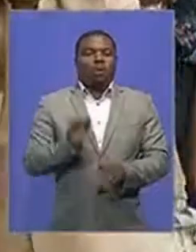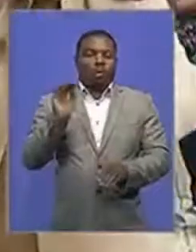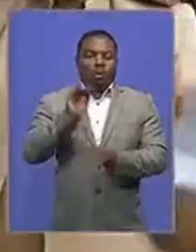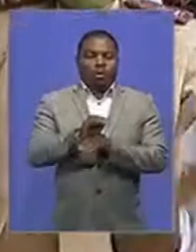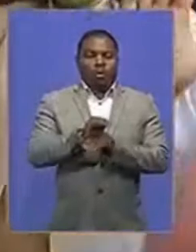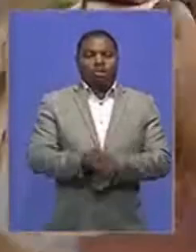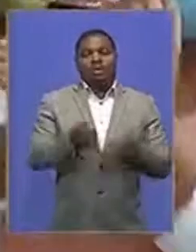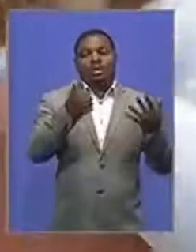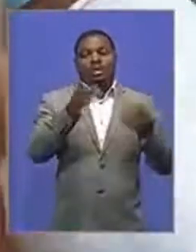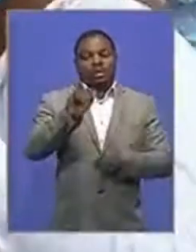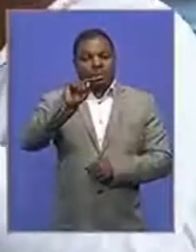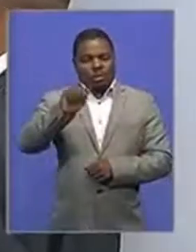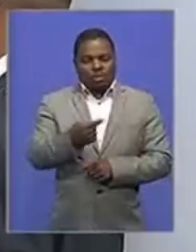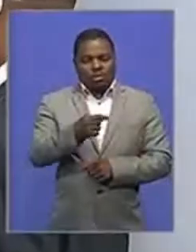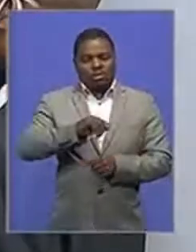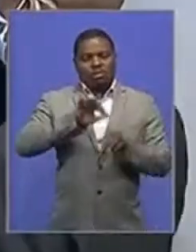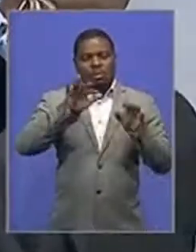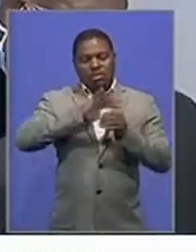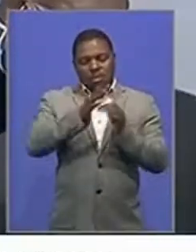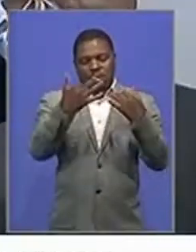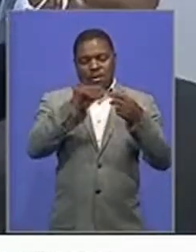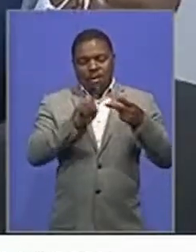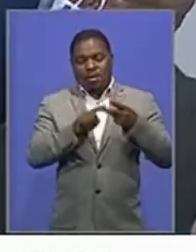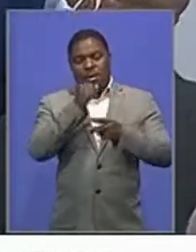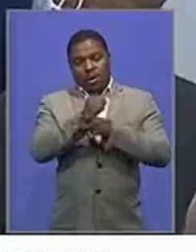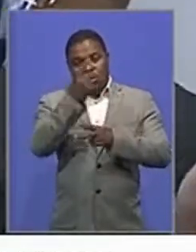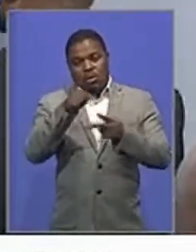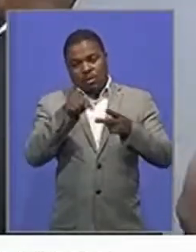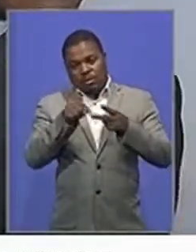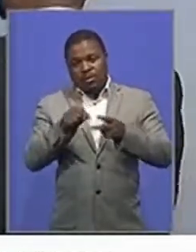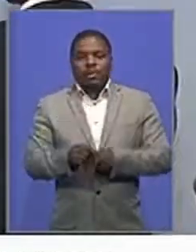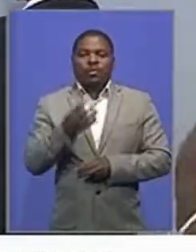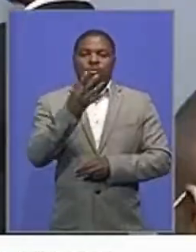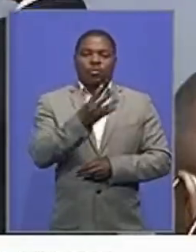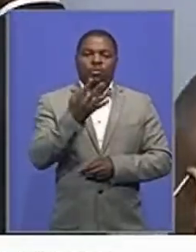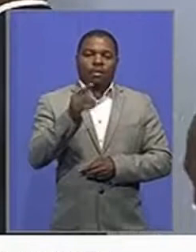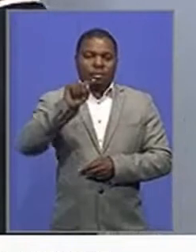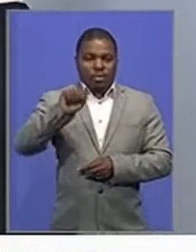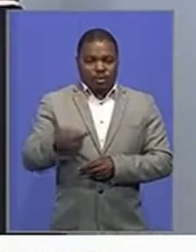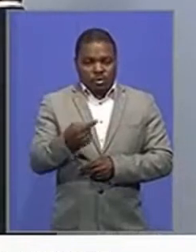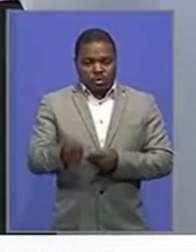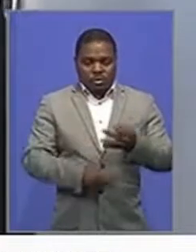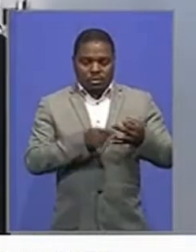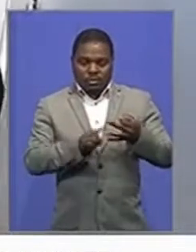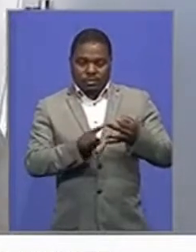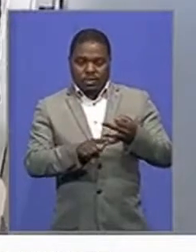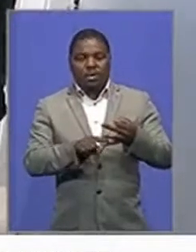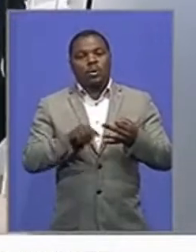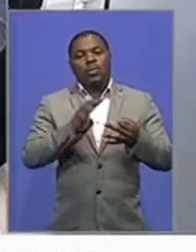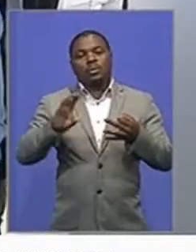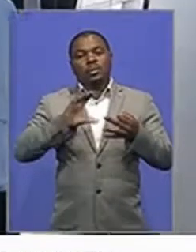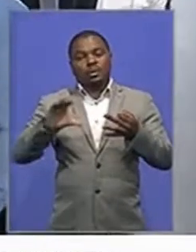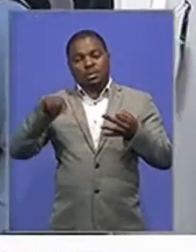tse 60, e salwa morao ke Gauteng ka dikete tse 45, athe Western Cape e